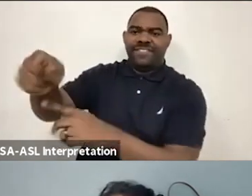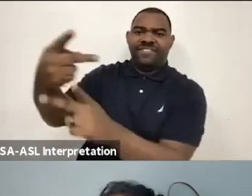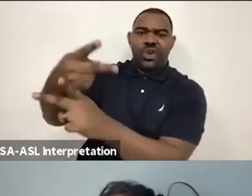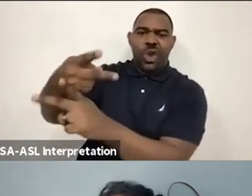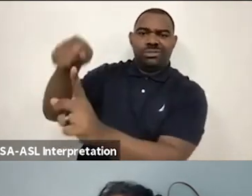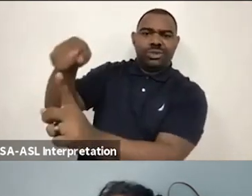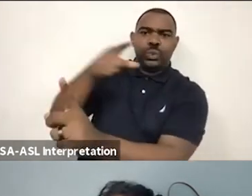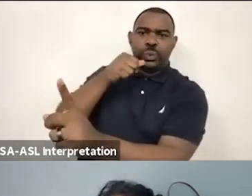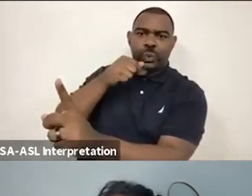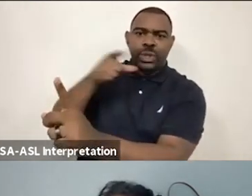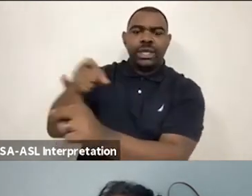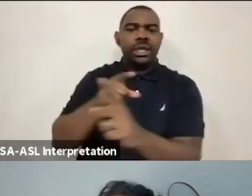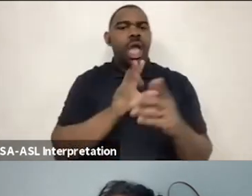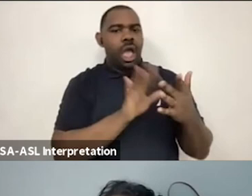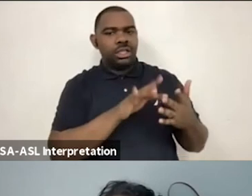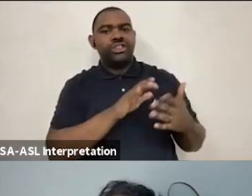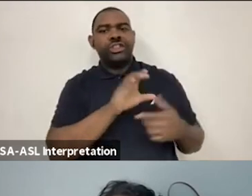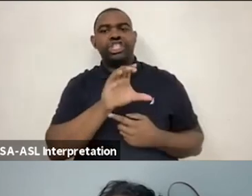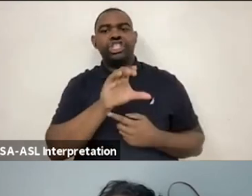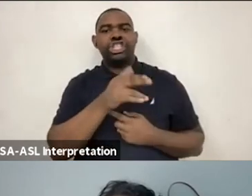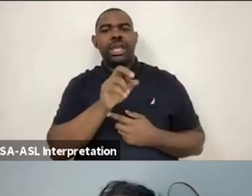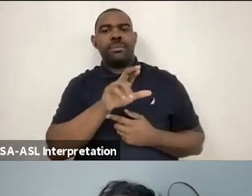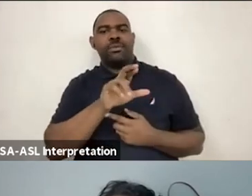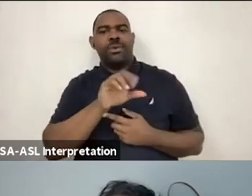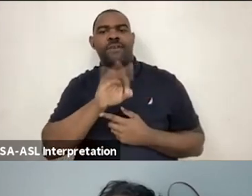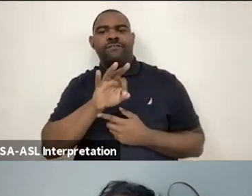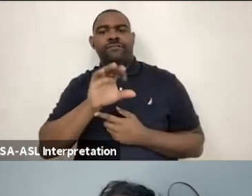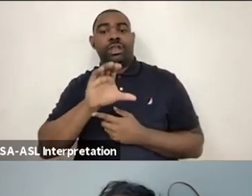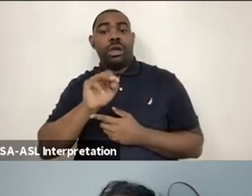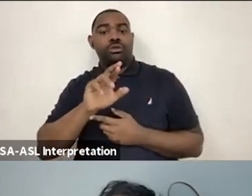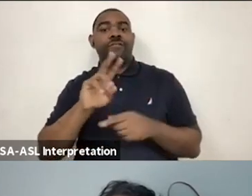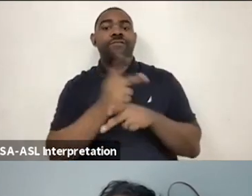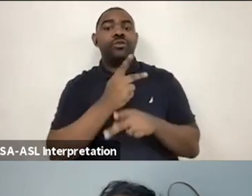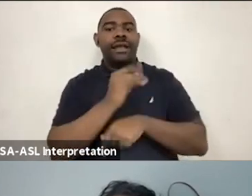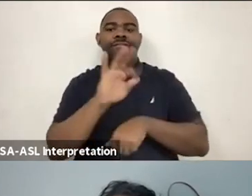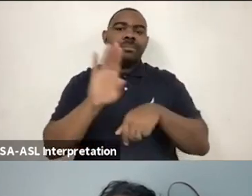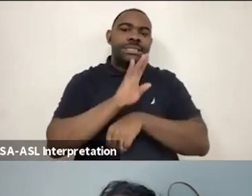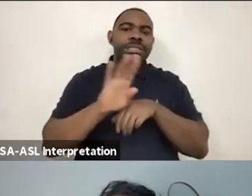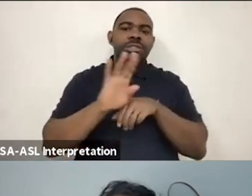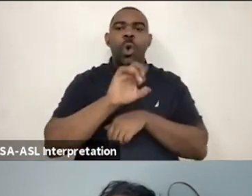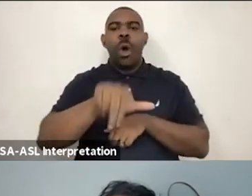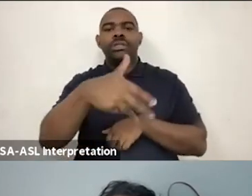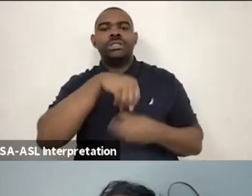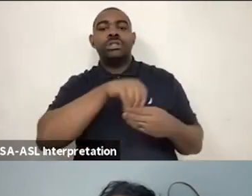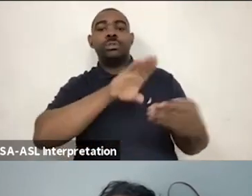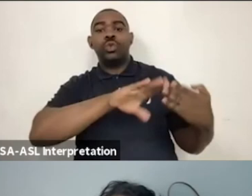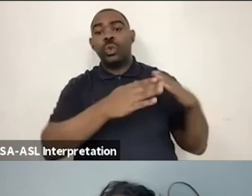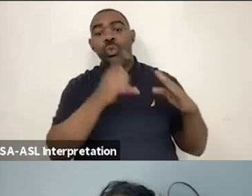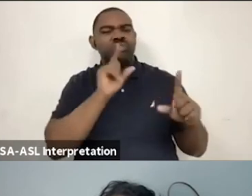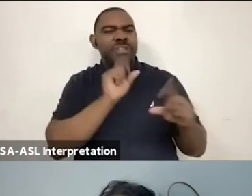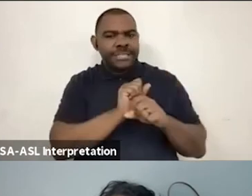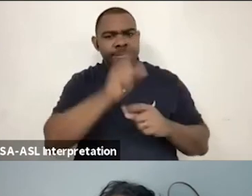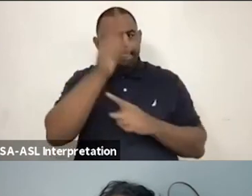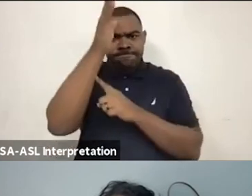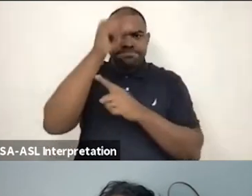Be in touch with your Chamber of Commerce and see if there are businesses or, within your community that are